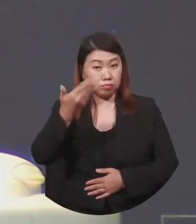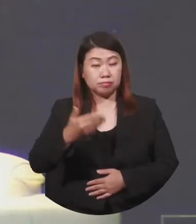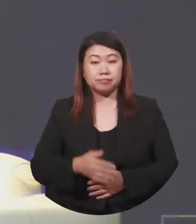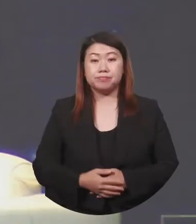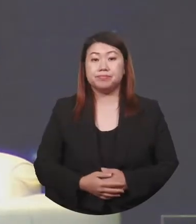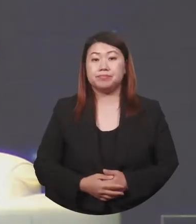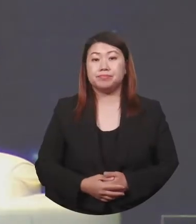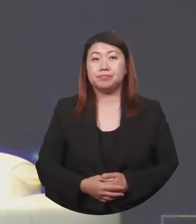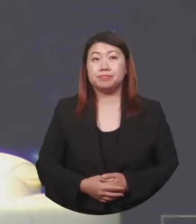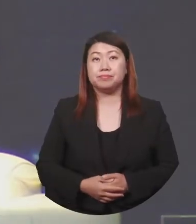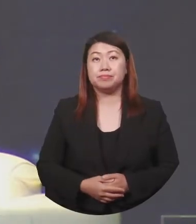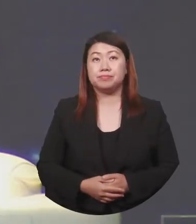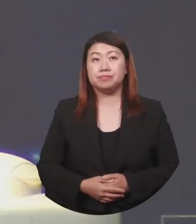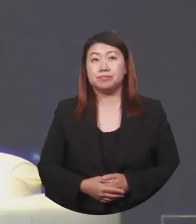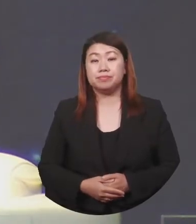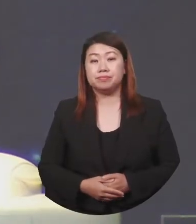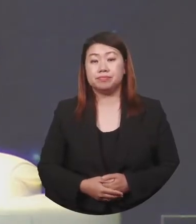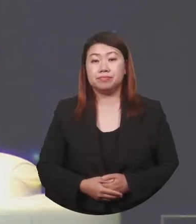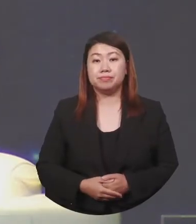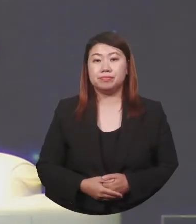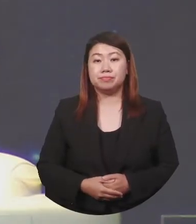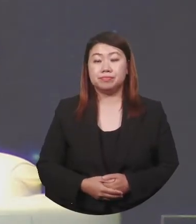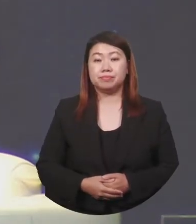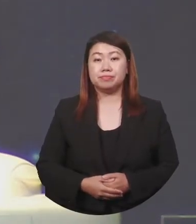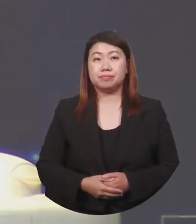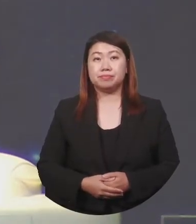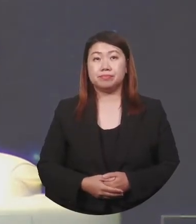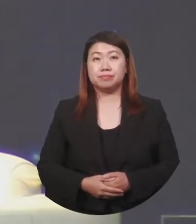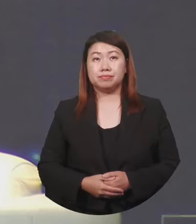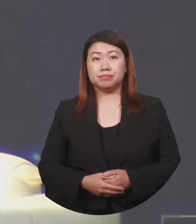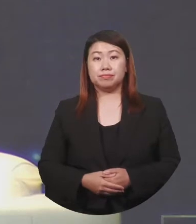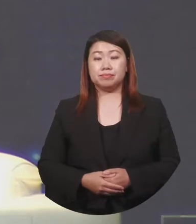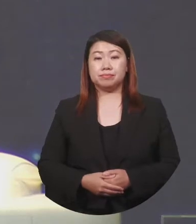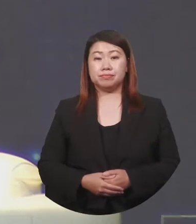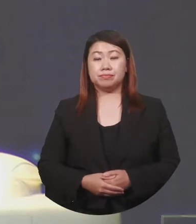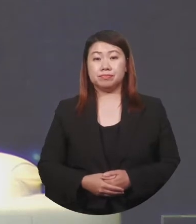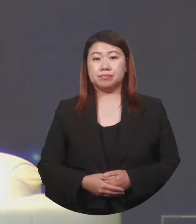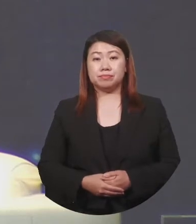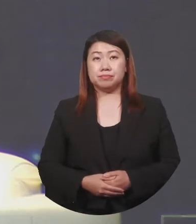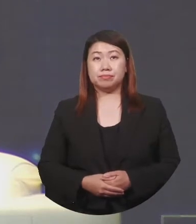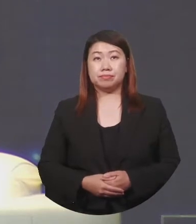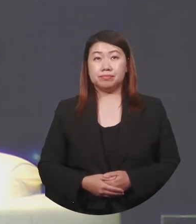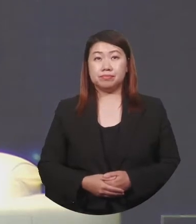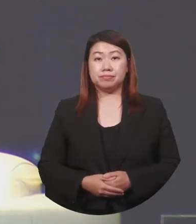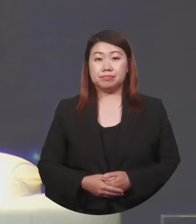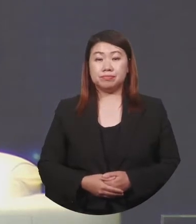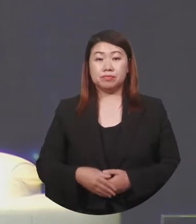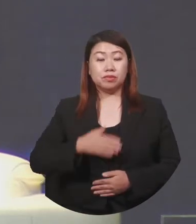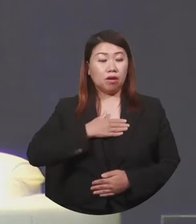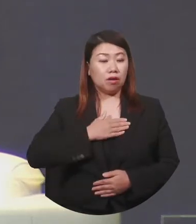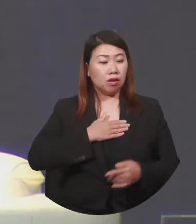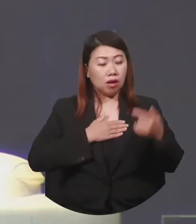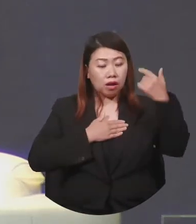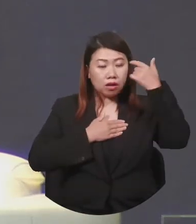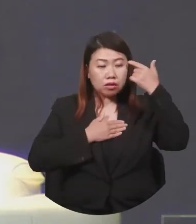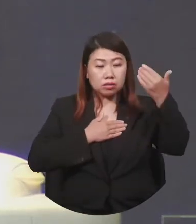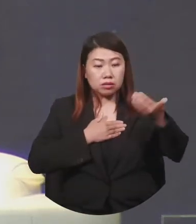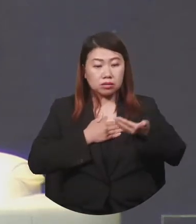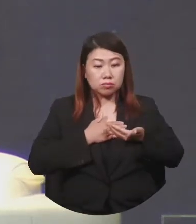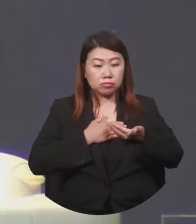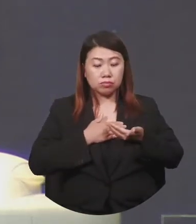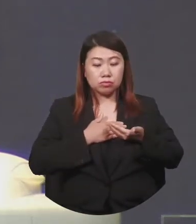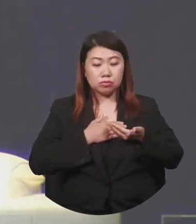Well, I discussed this question with one of our experts in